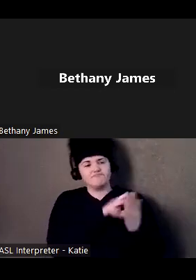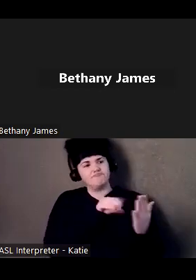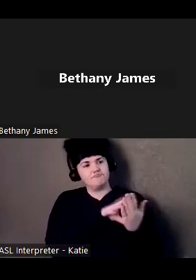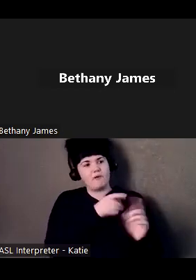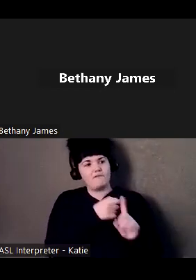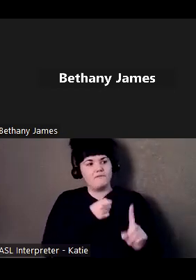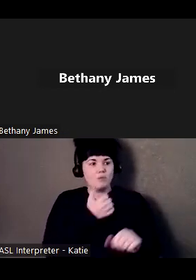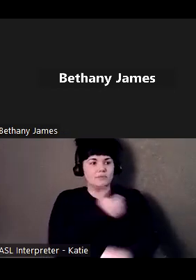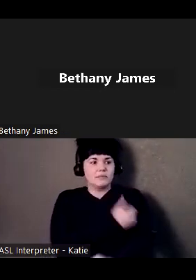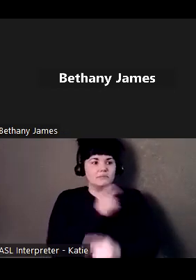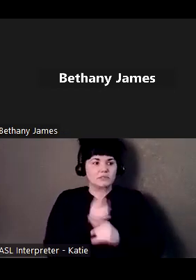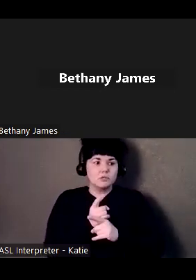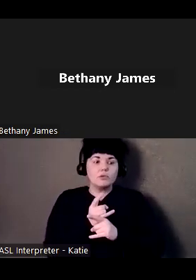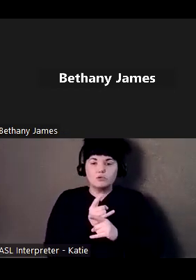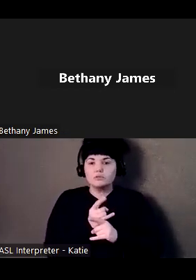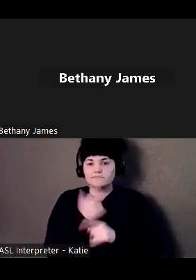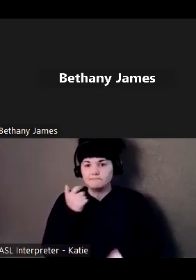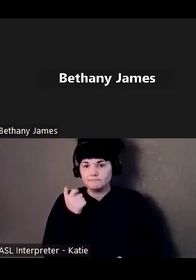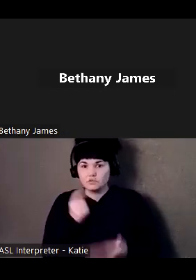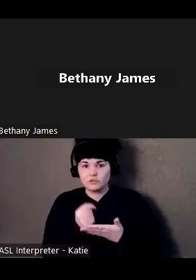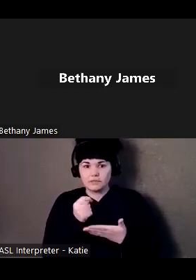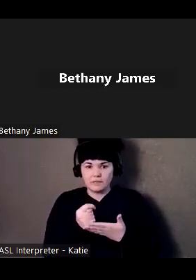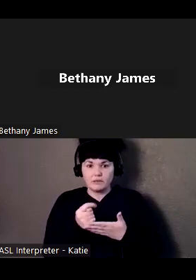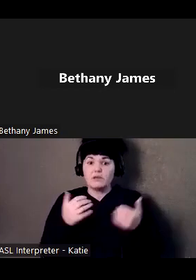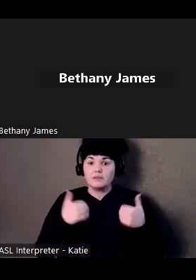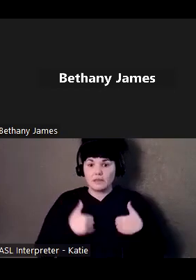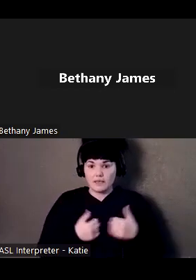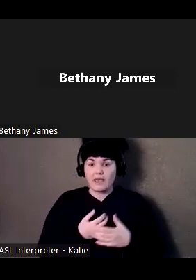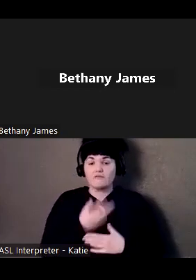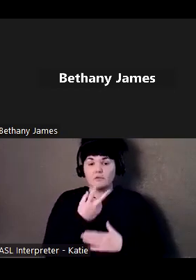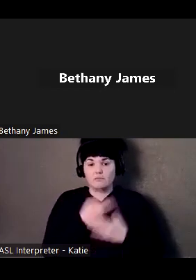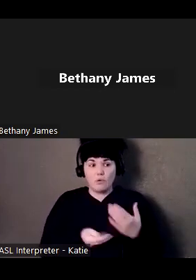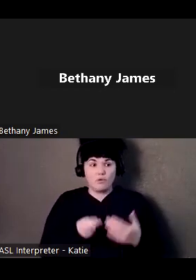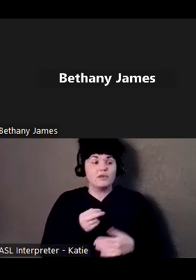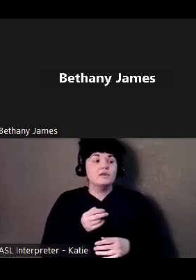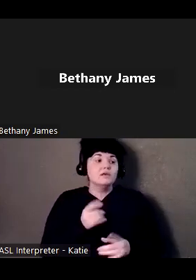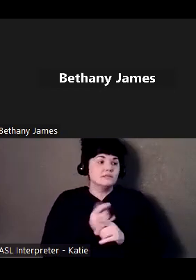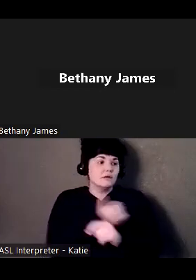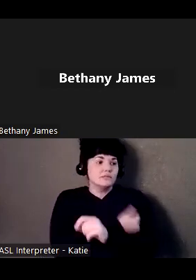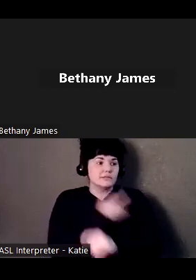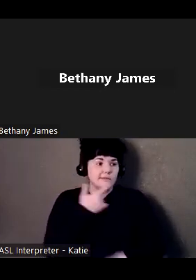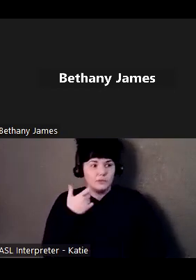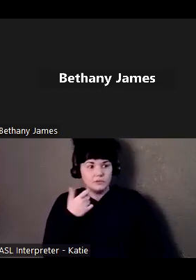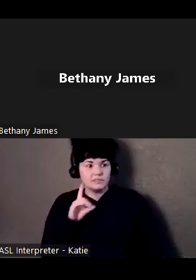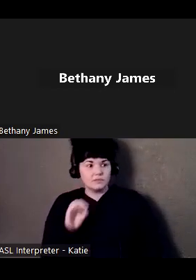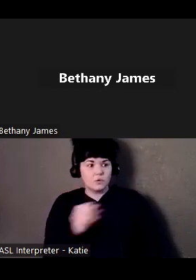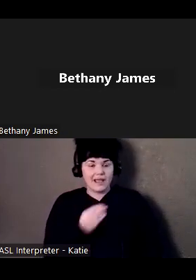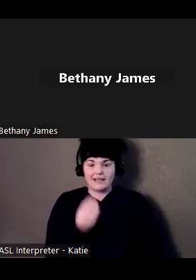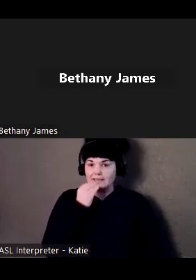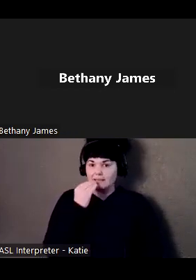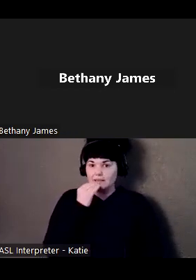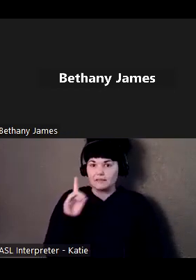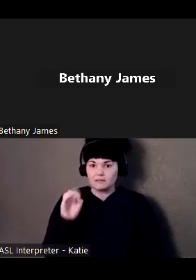where there is with both substance abuse and eating disorders, there's always a risk of